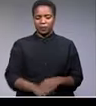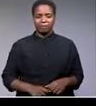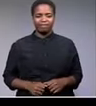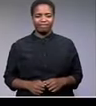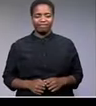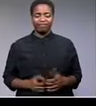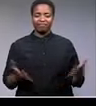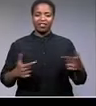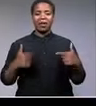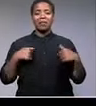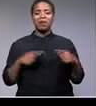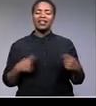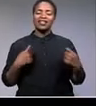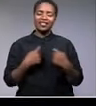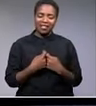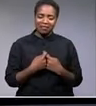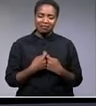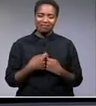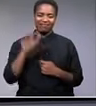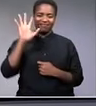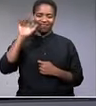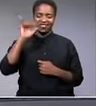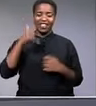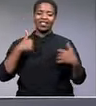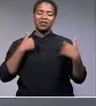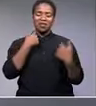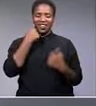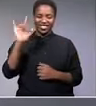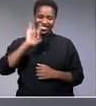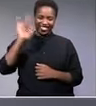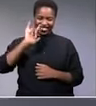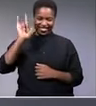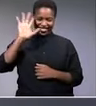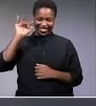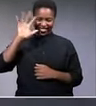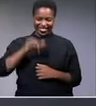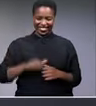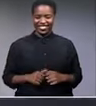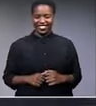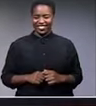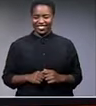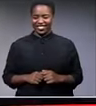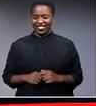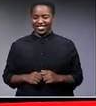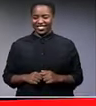As always, my thanks to the team behind the scenes. Until tomorrow night, have a good evening. Bye-bye.